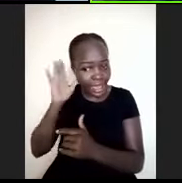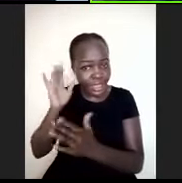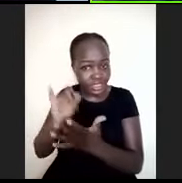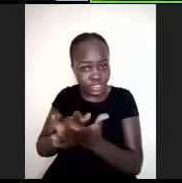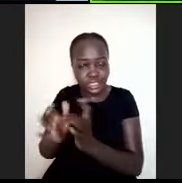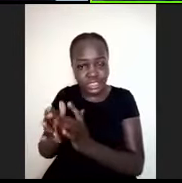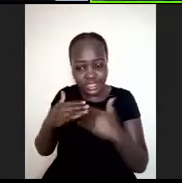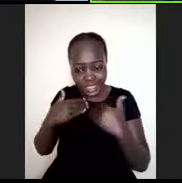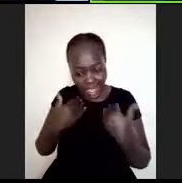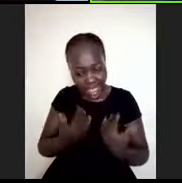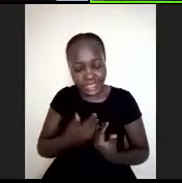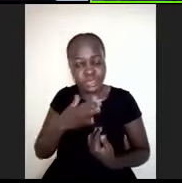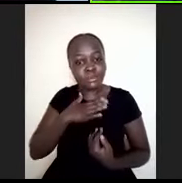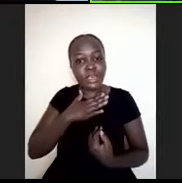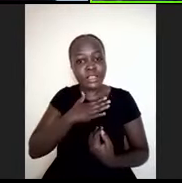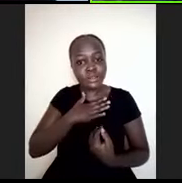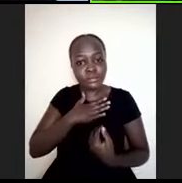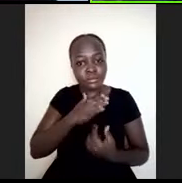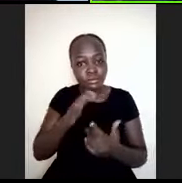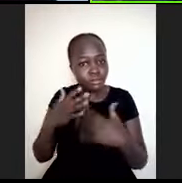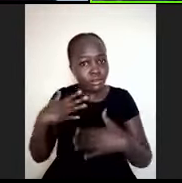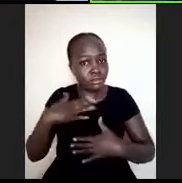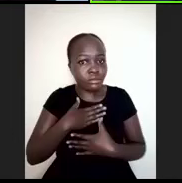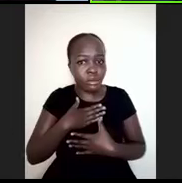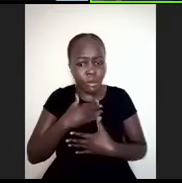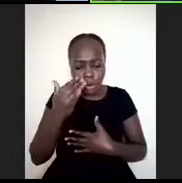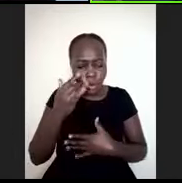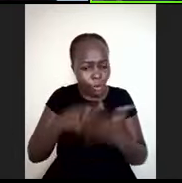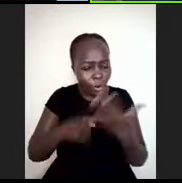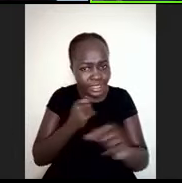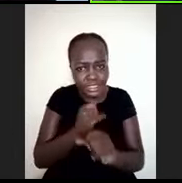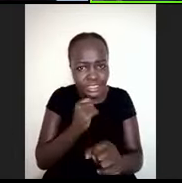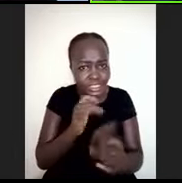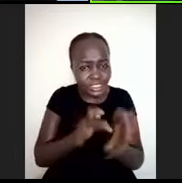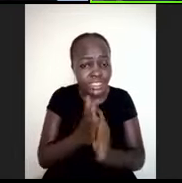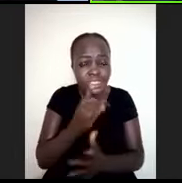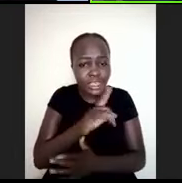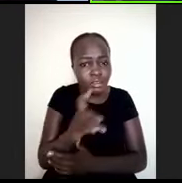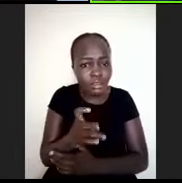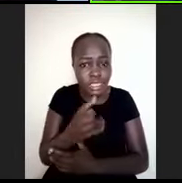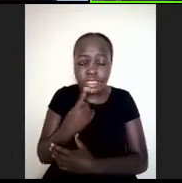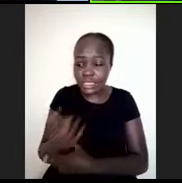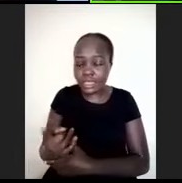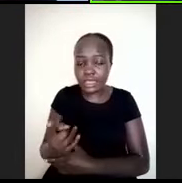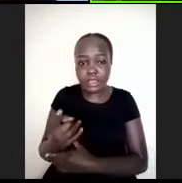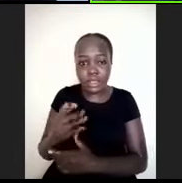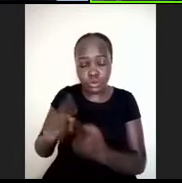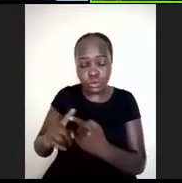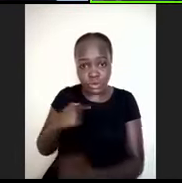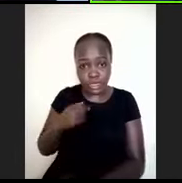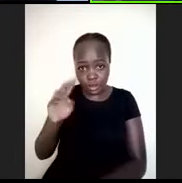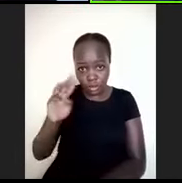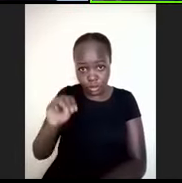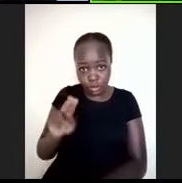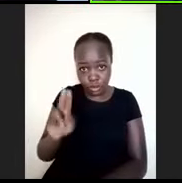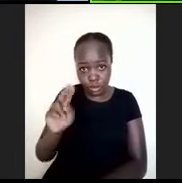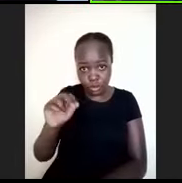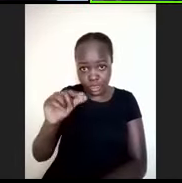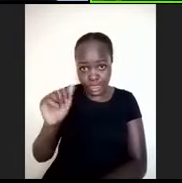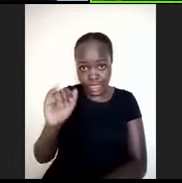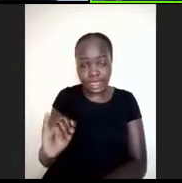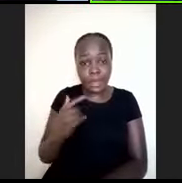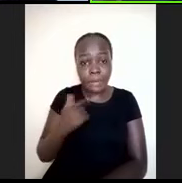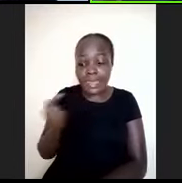heart. And I said, so what did Jesus say? He said, he told me, Mungai, I'm